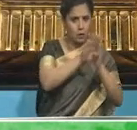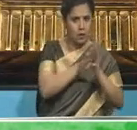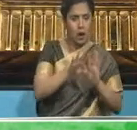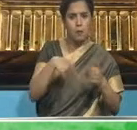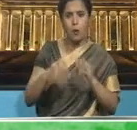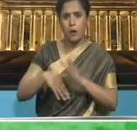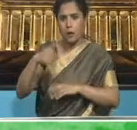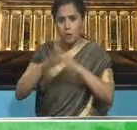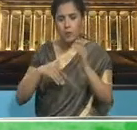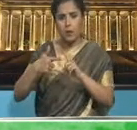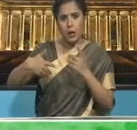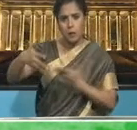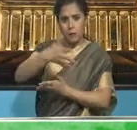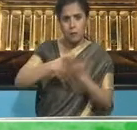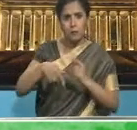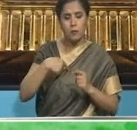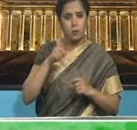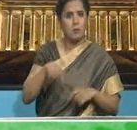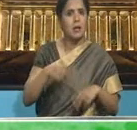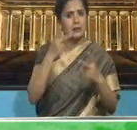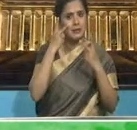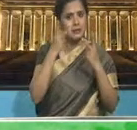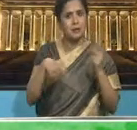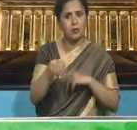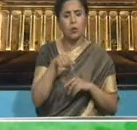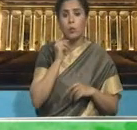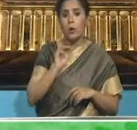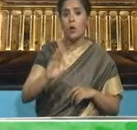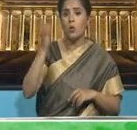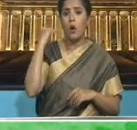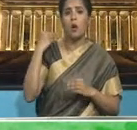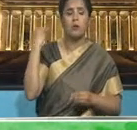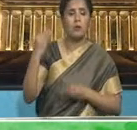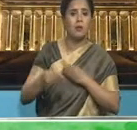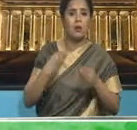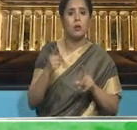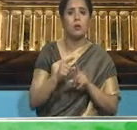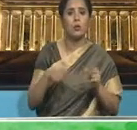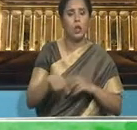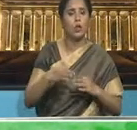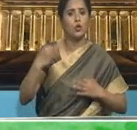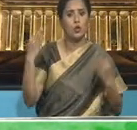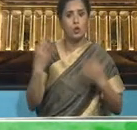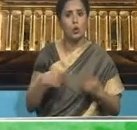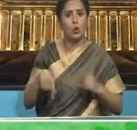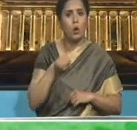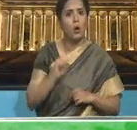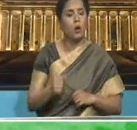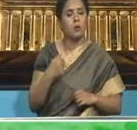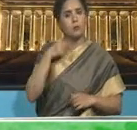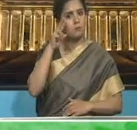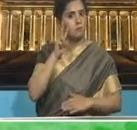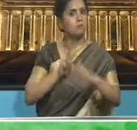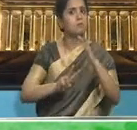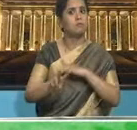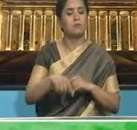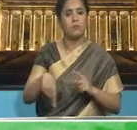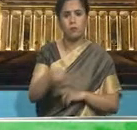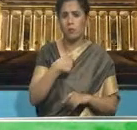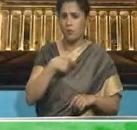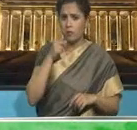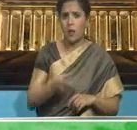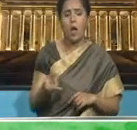environment, we have to look at the ancient traditions with a new perspective. We need